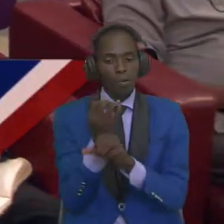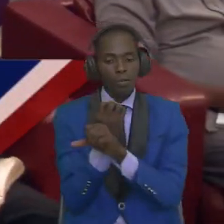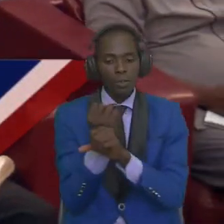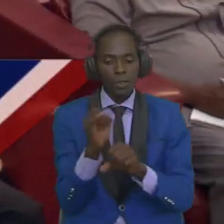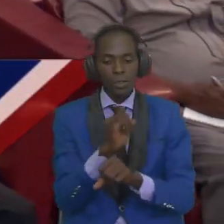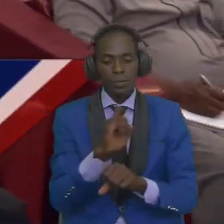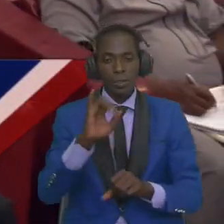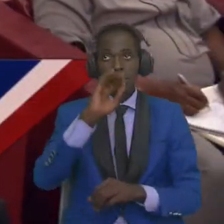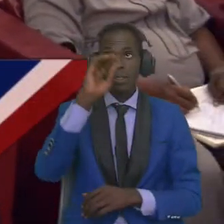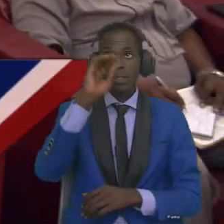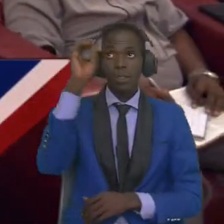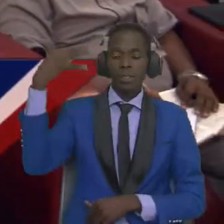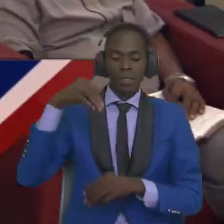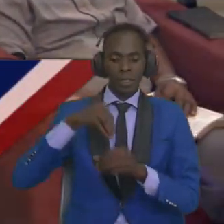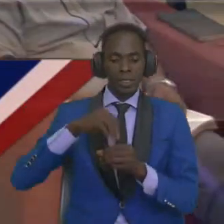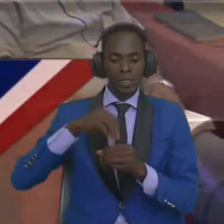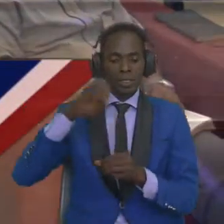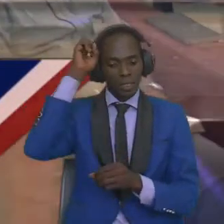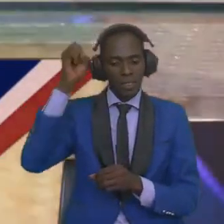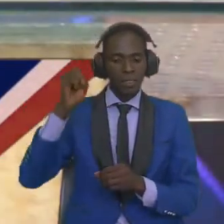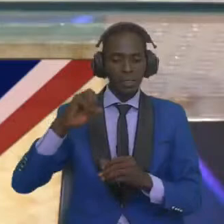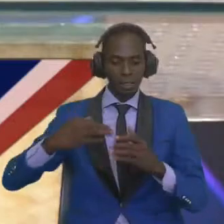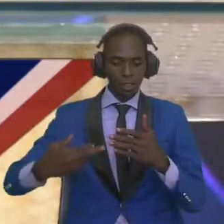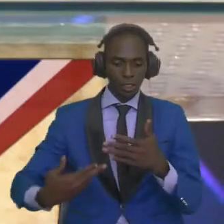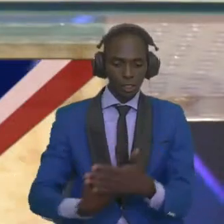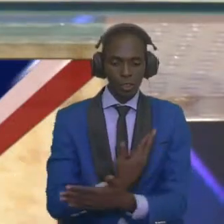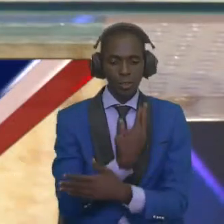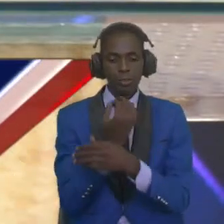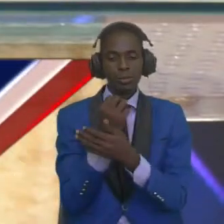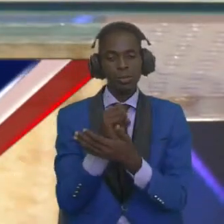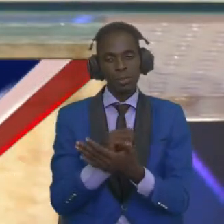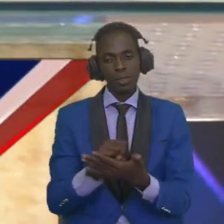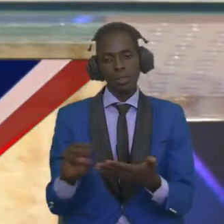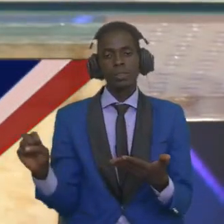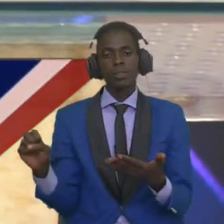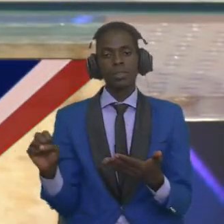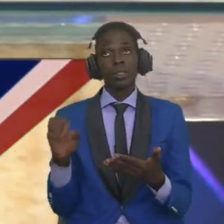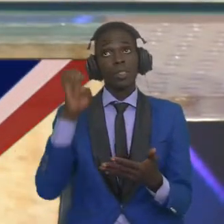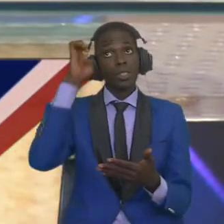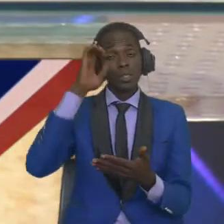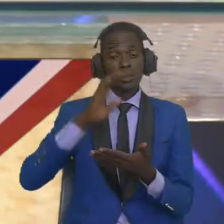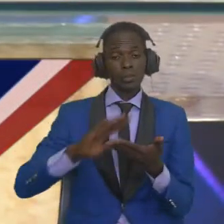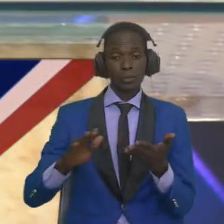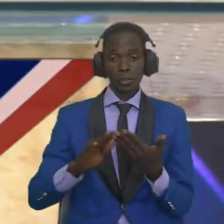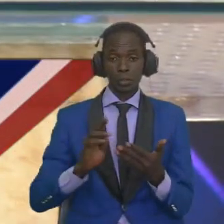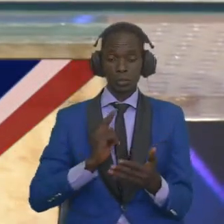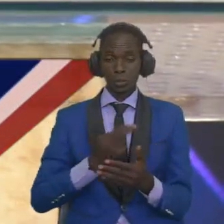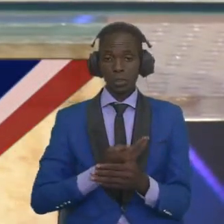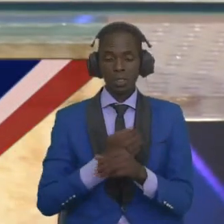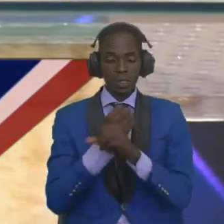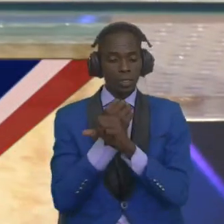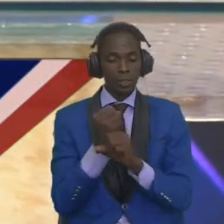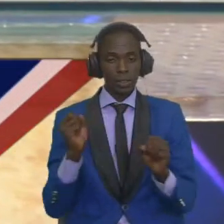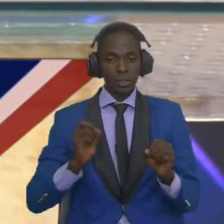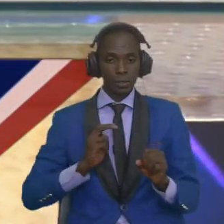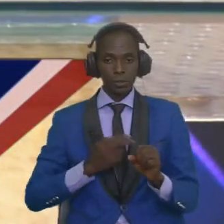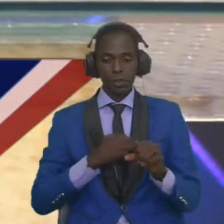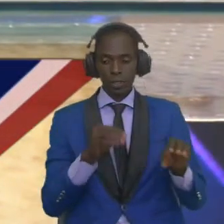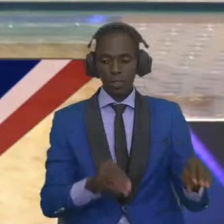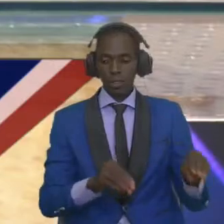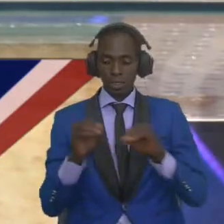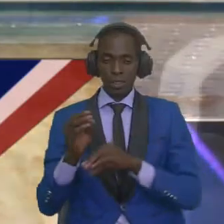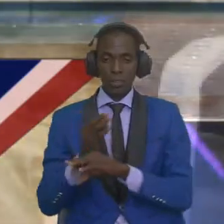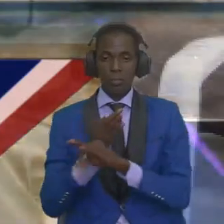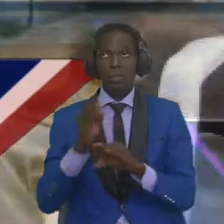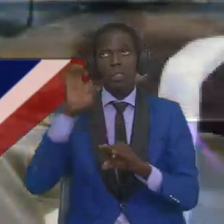its regenerated saints. It saves us, it forgives us, it sets us free, it writes our